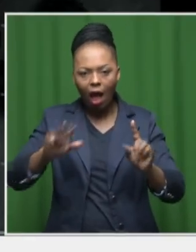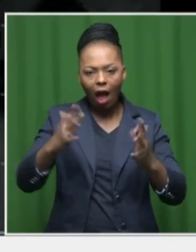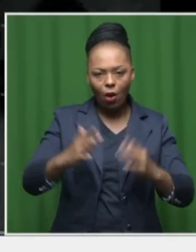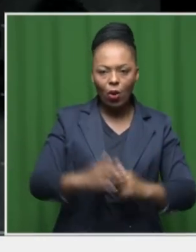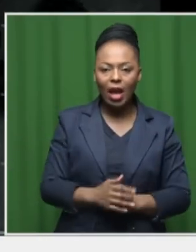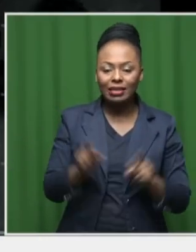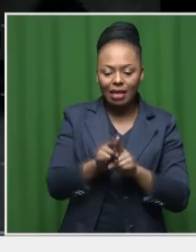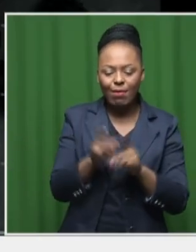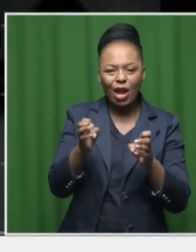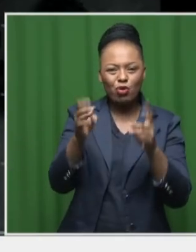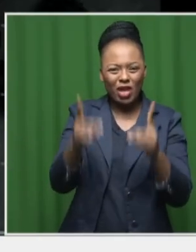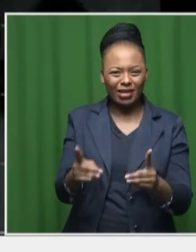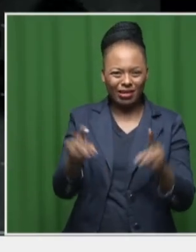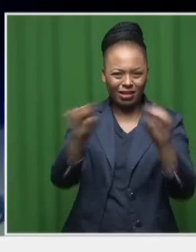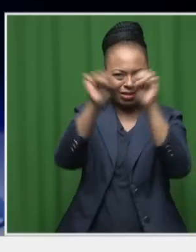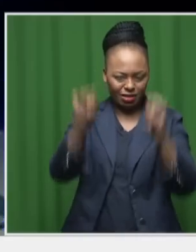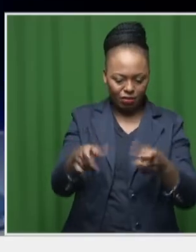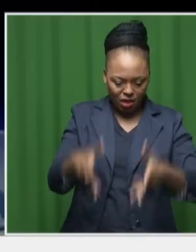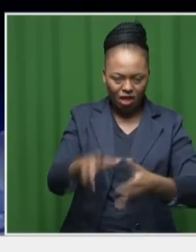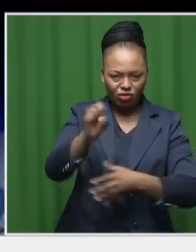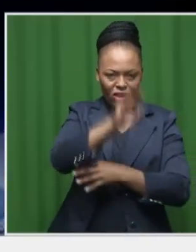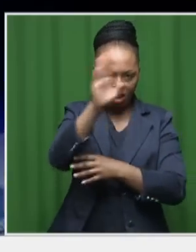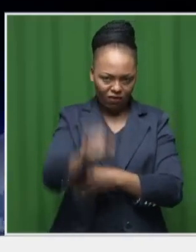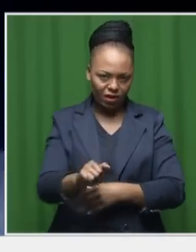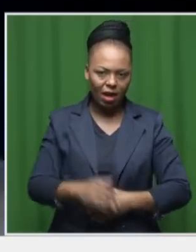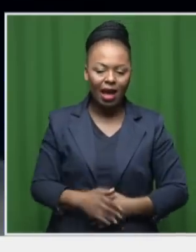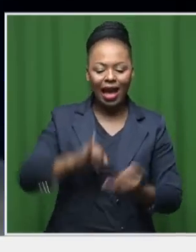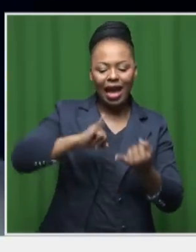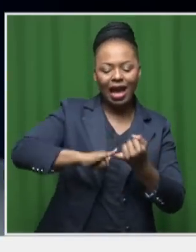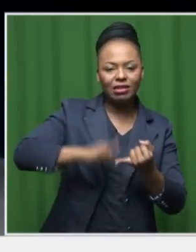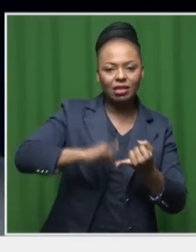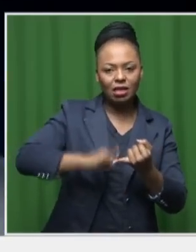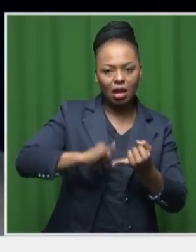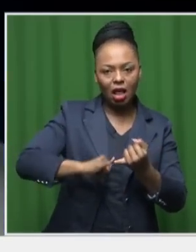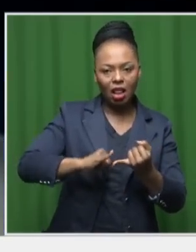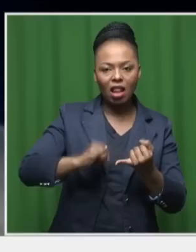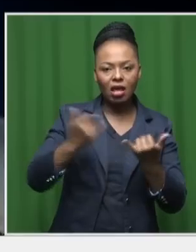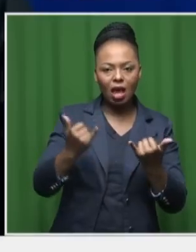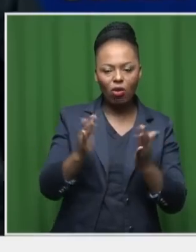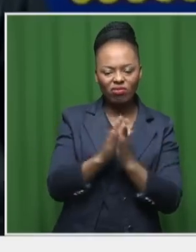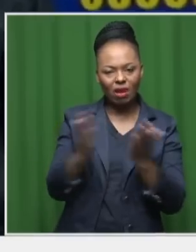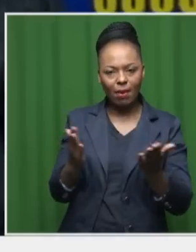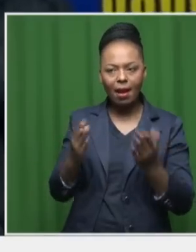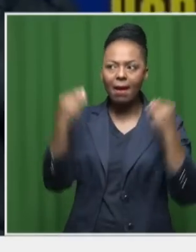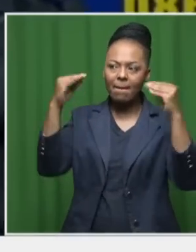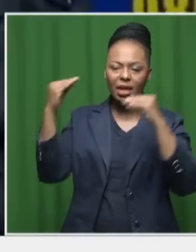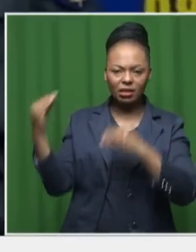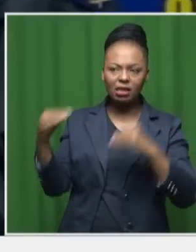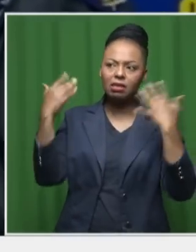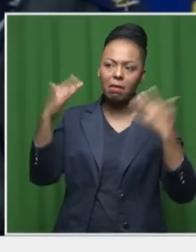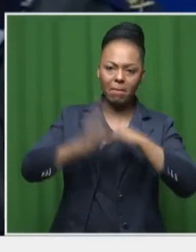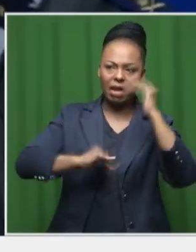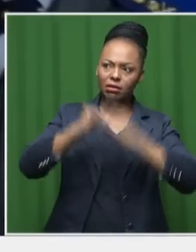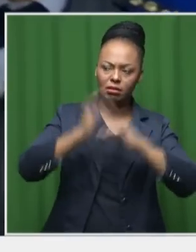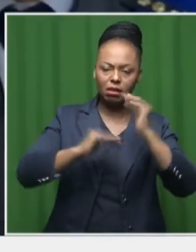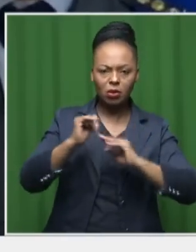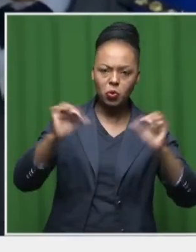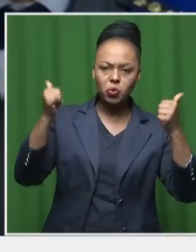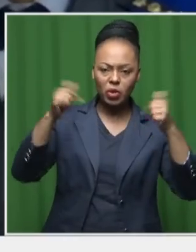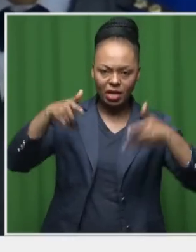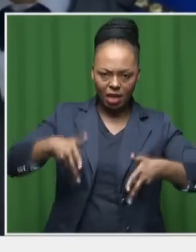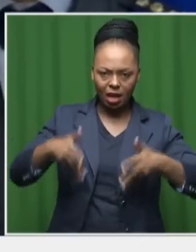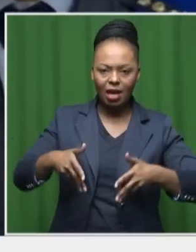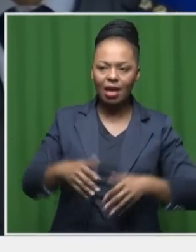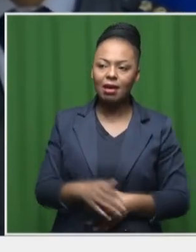in South Africa, looking at an article that Adrian Gore, again, a phenomenal business that has been built in South Africa, Discovery